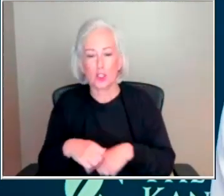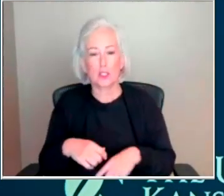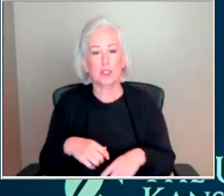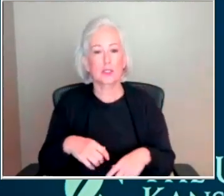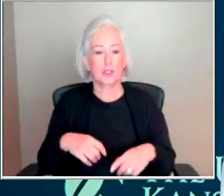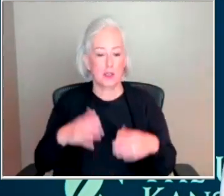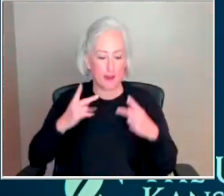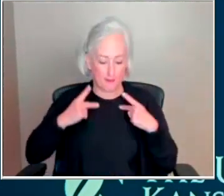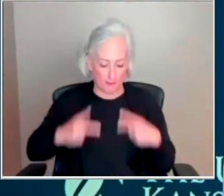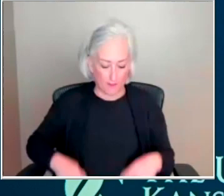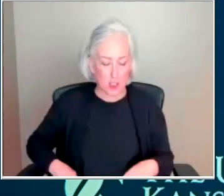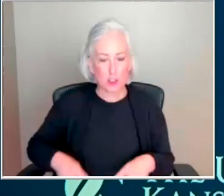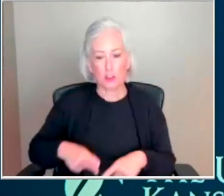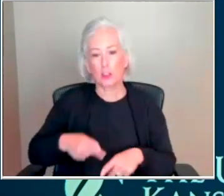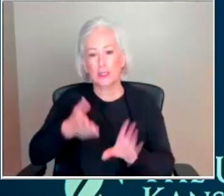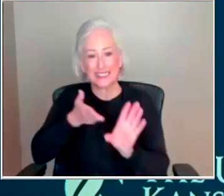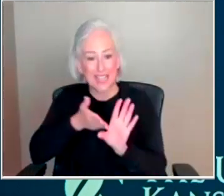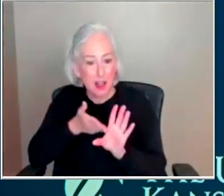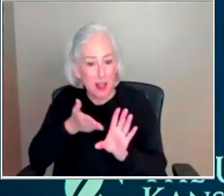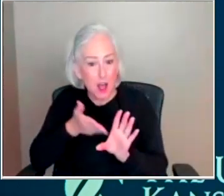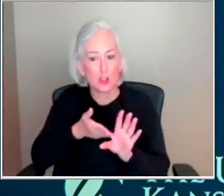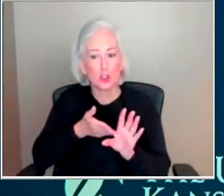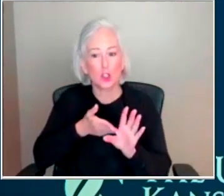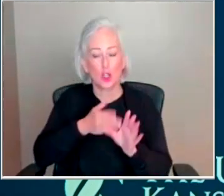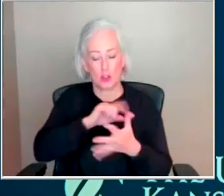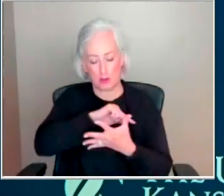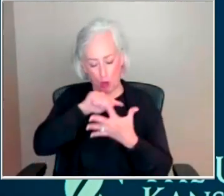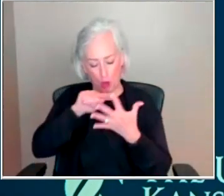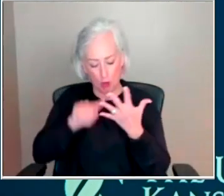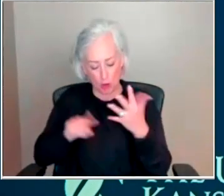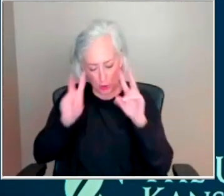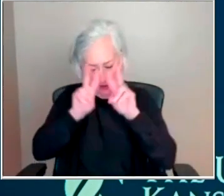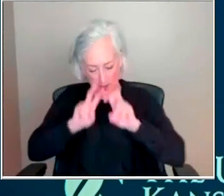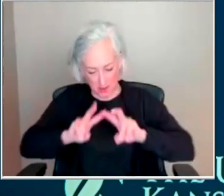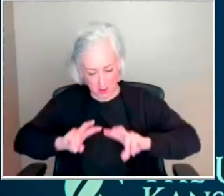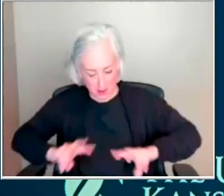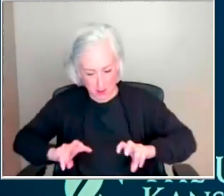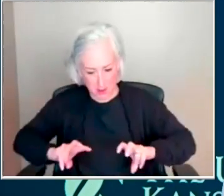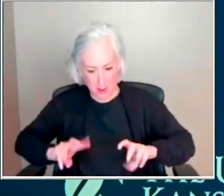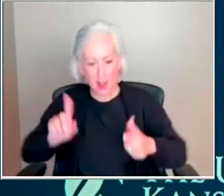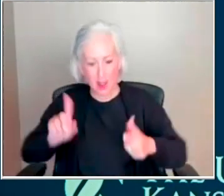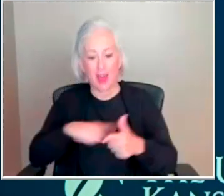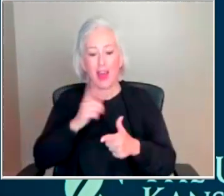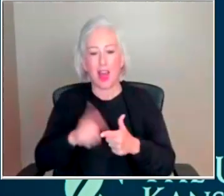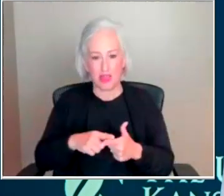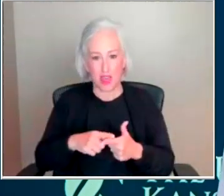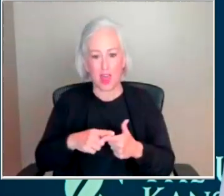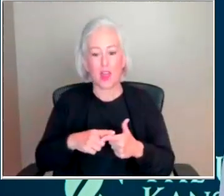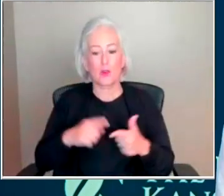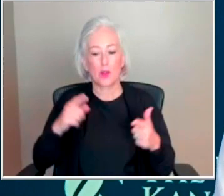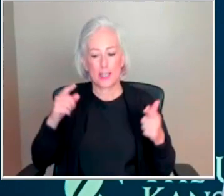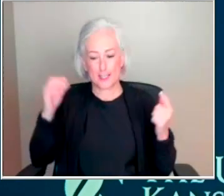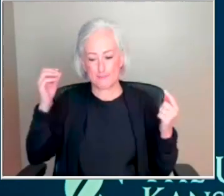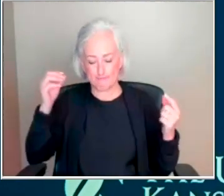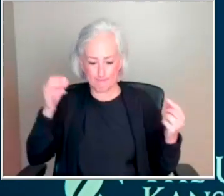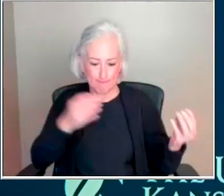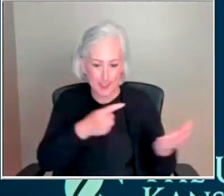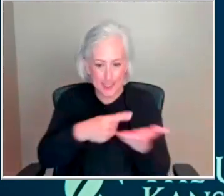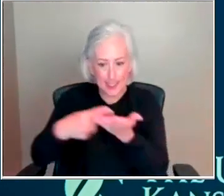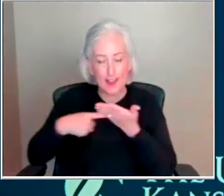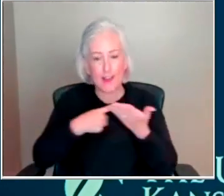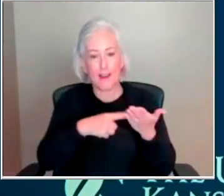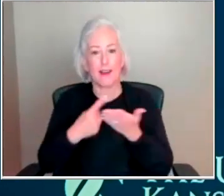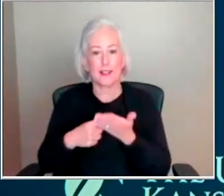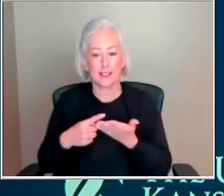then basically it's a group committee decision that sort of puts someone on the list, and then the